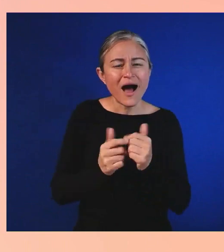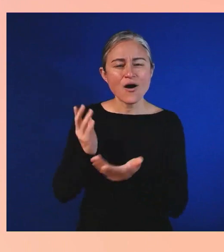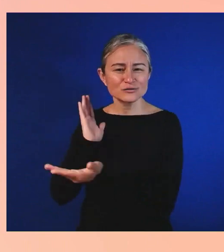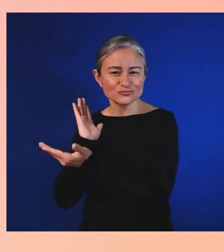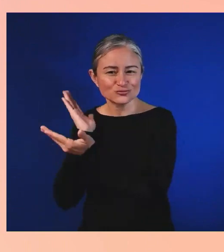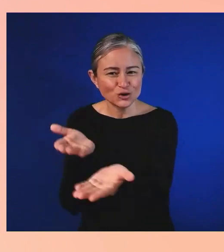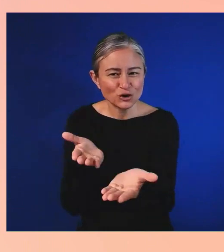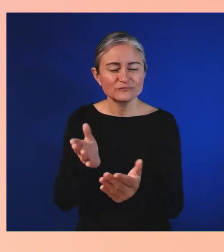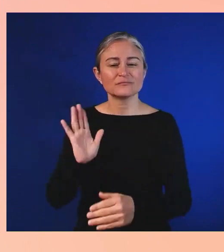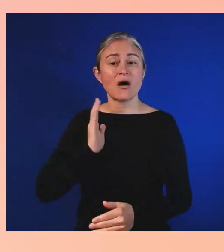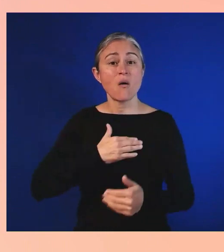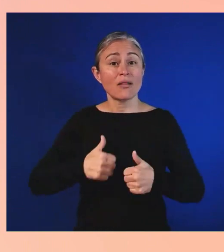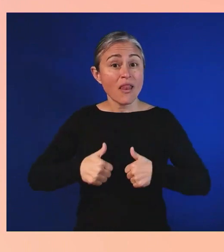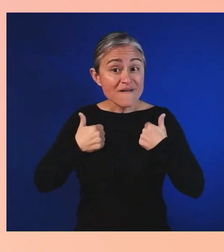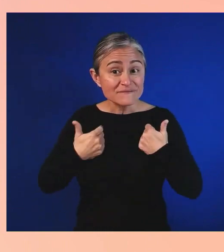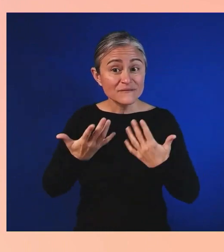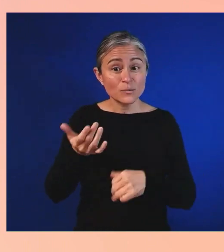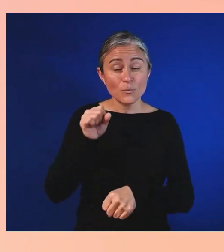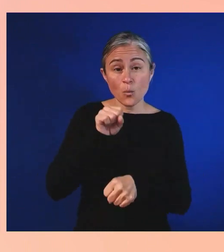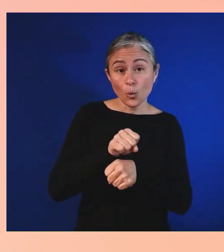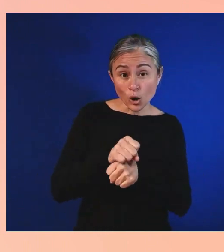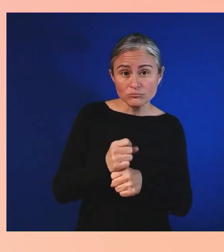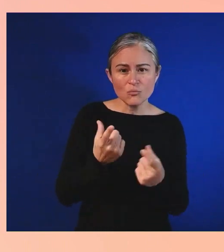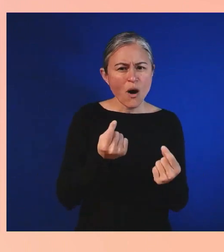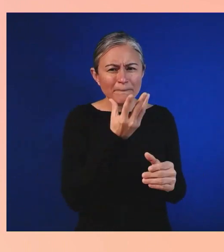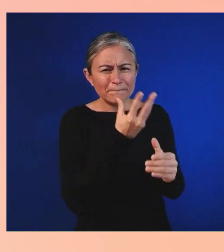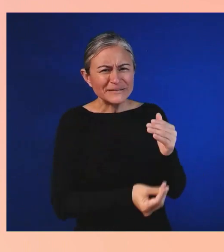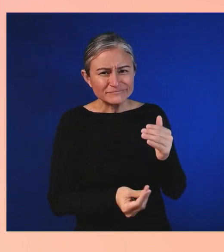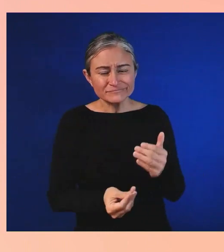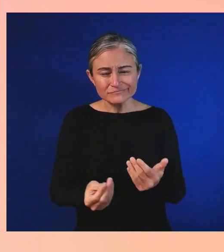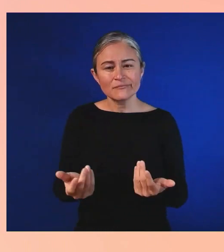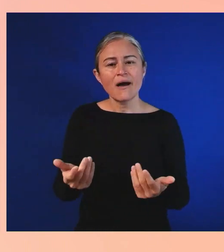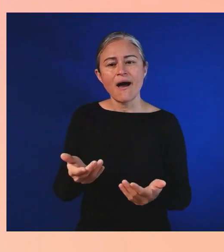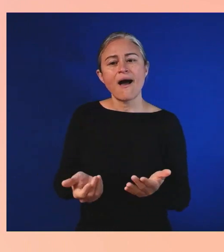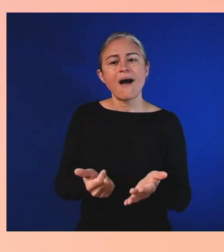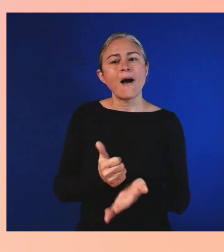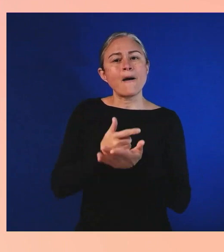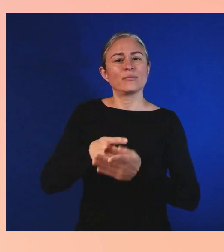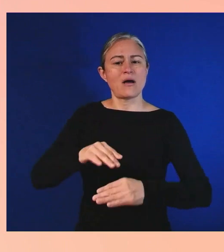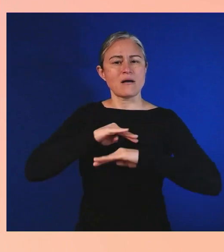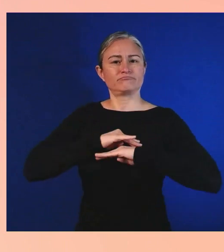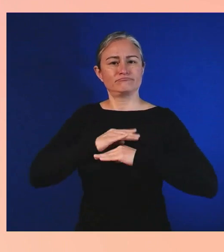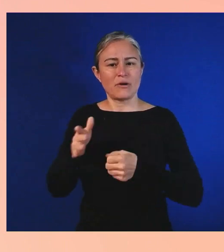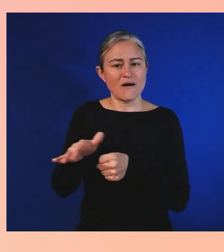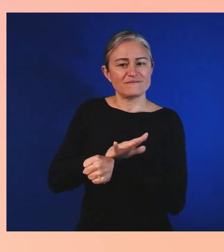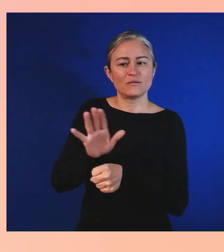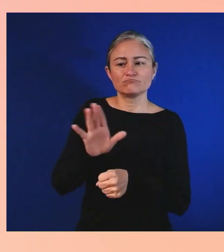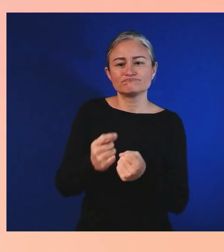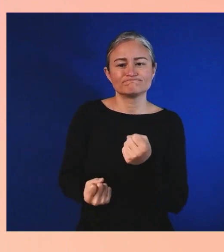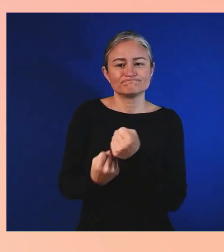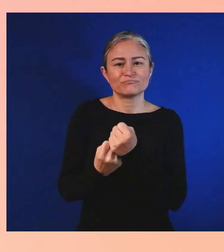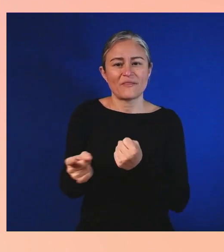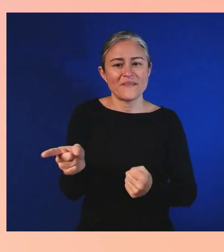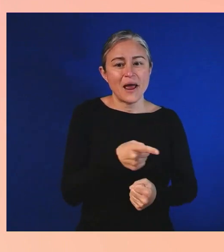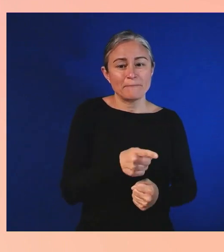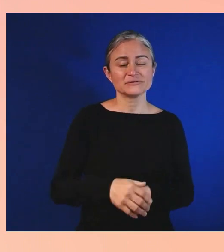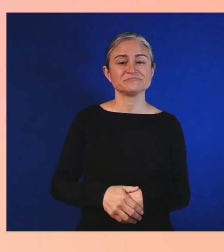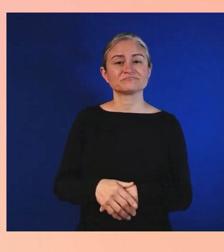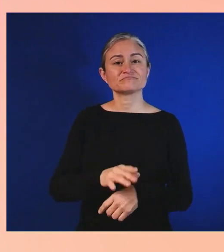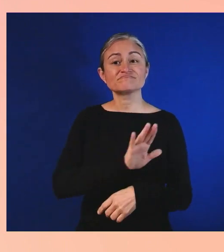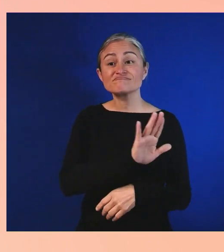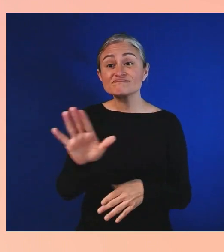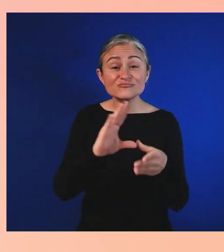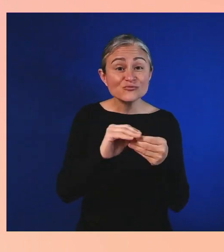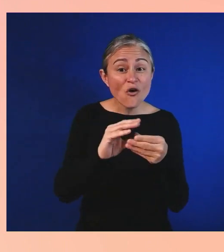live. This conversation will bring voices from the community and advocacy from different perspectives and really give us things to